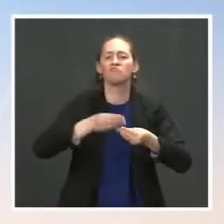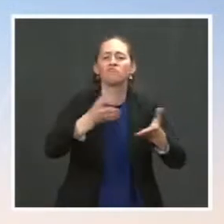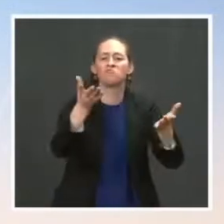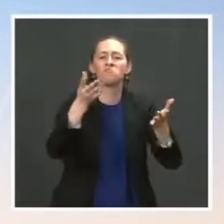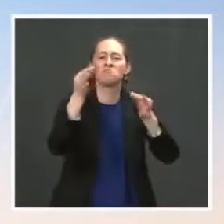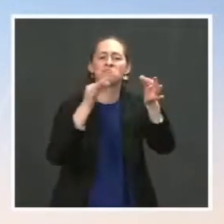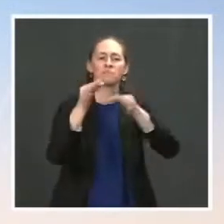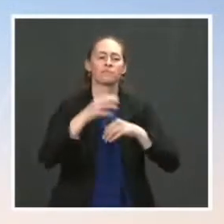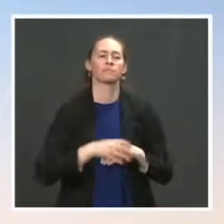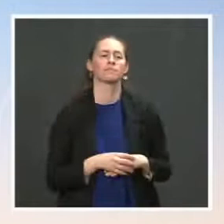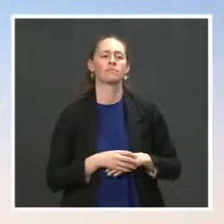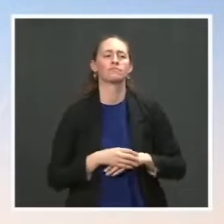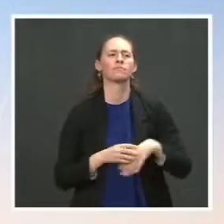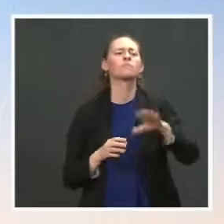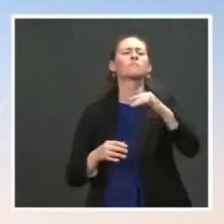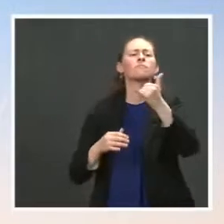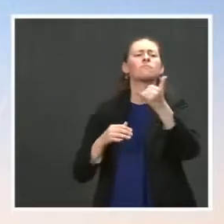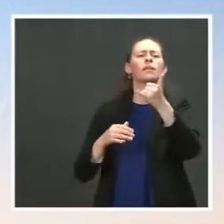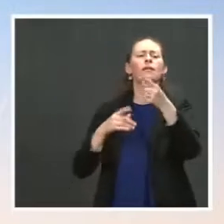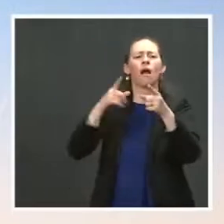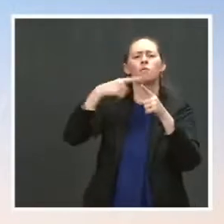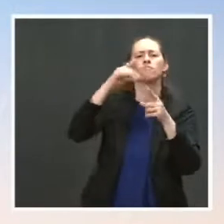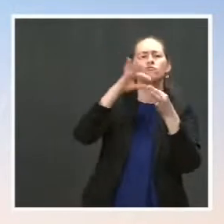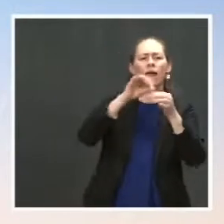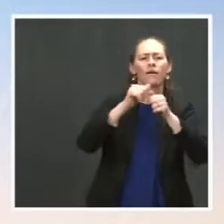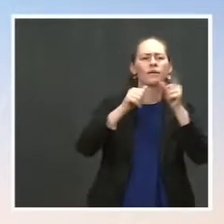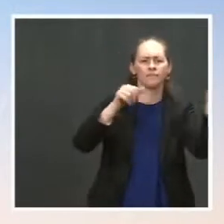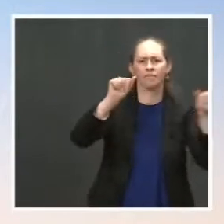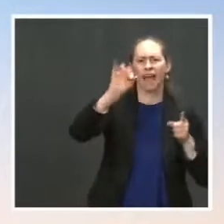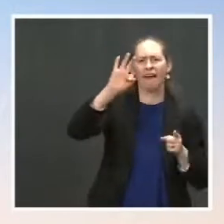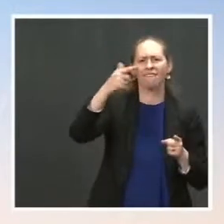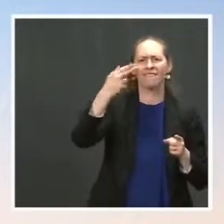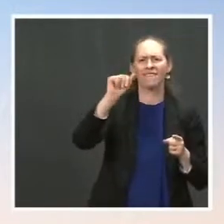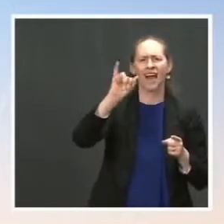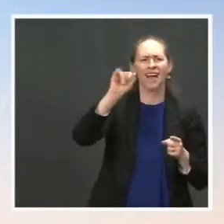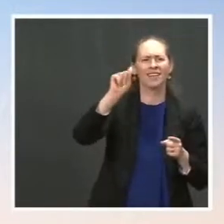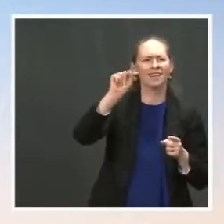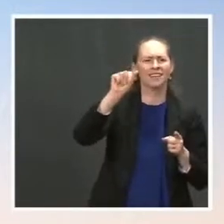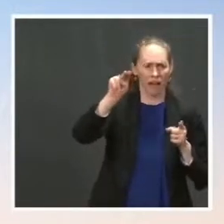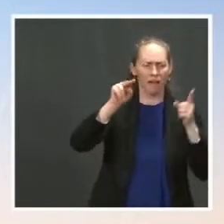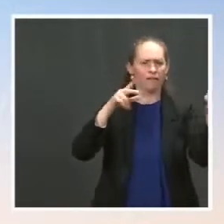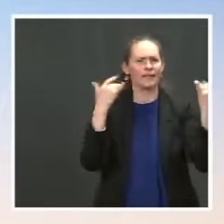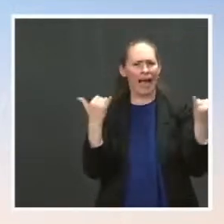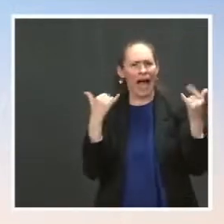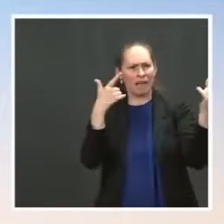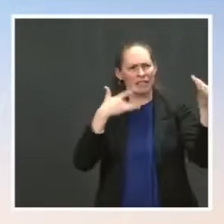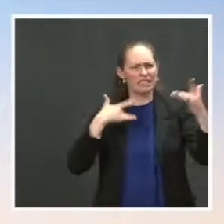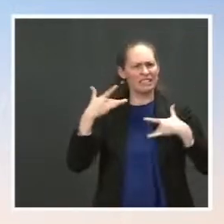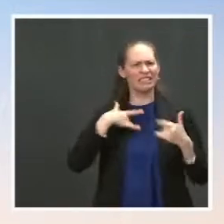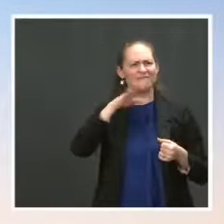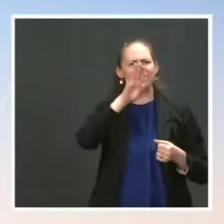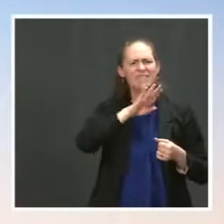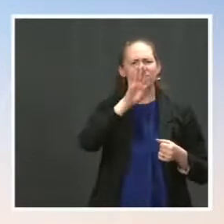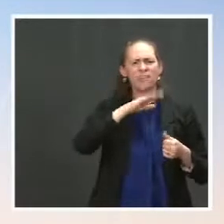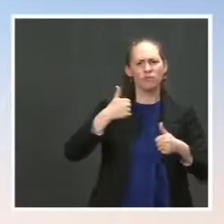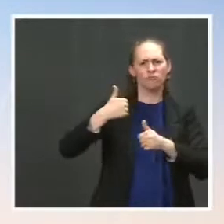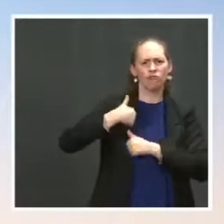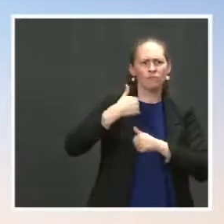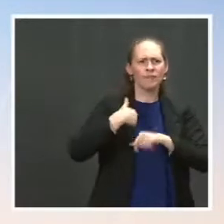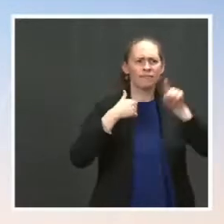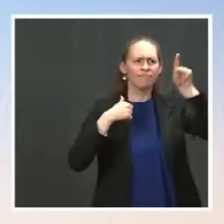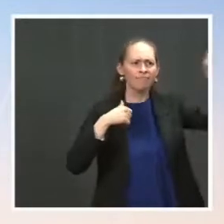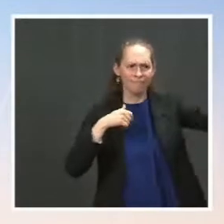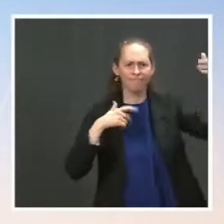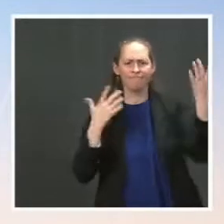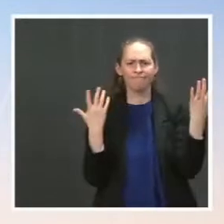out about growing frustration among the commanders and the military and the president's generals about the president's